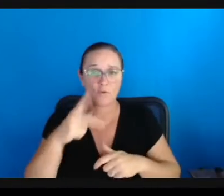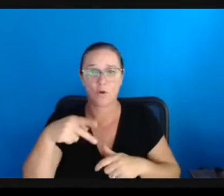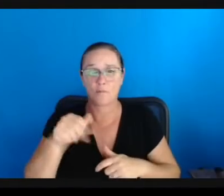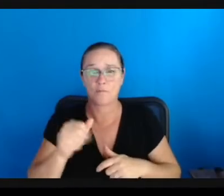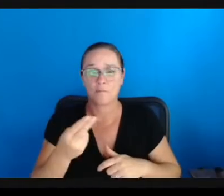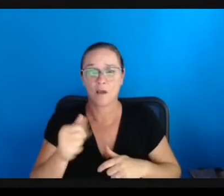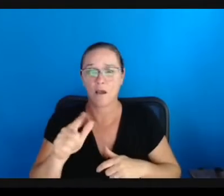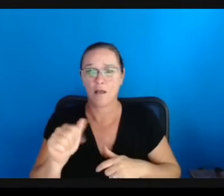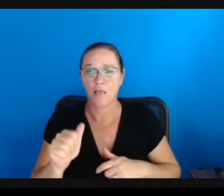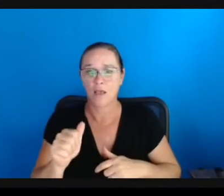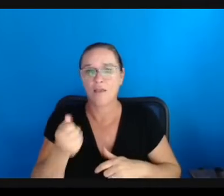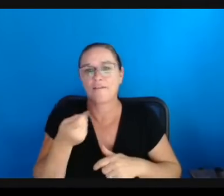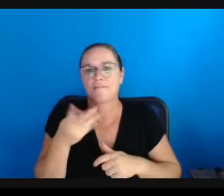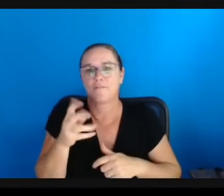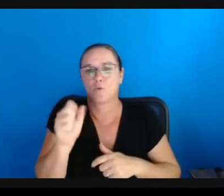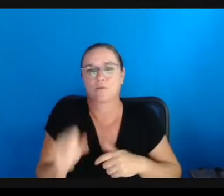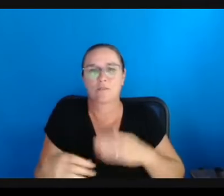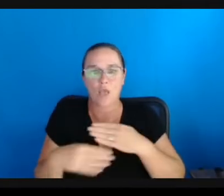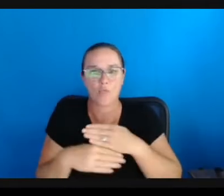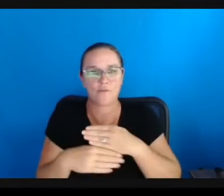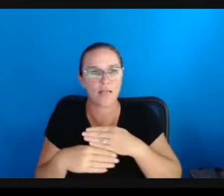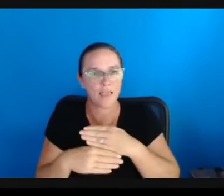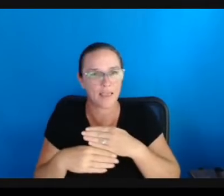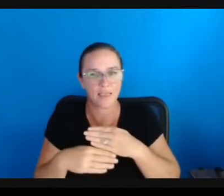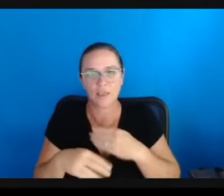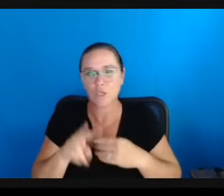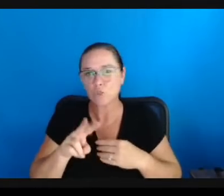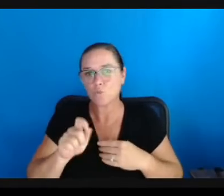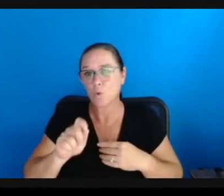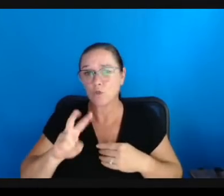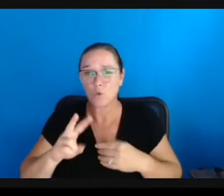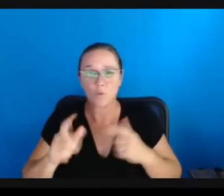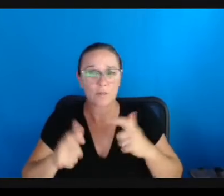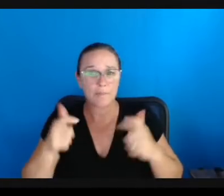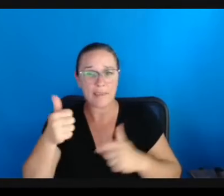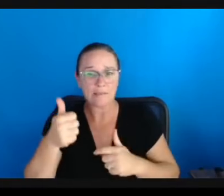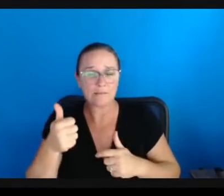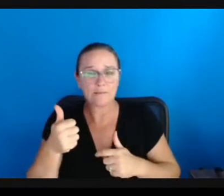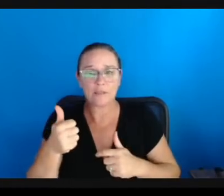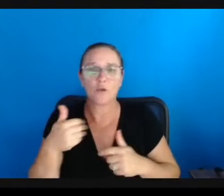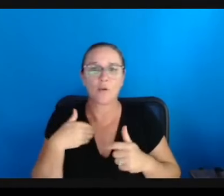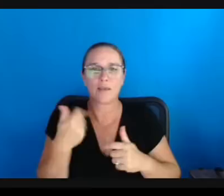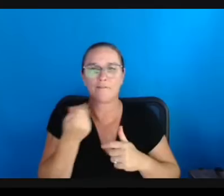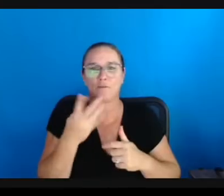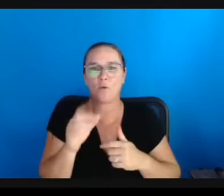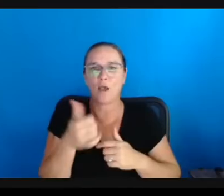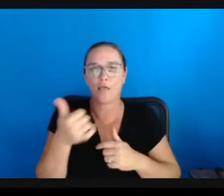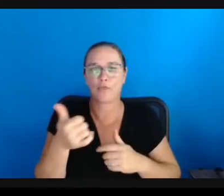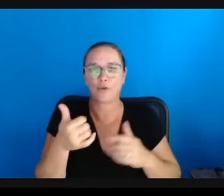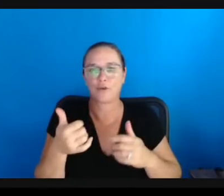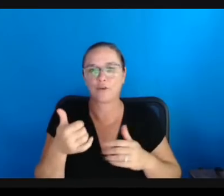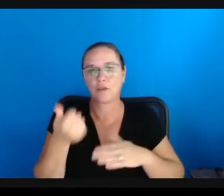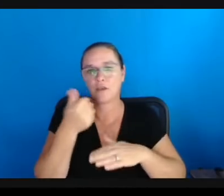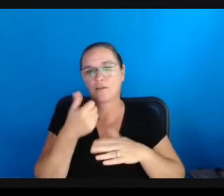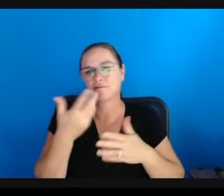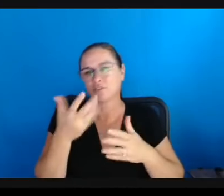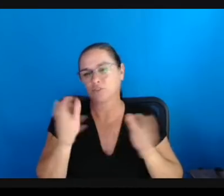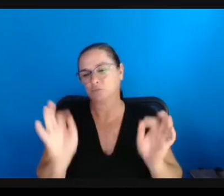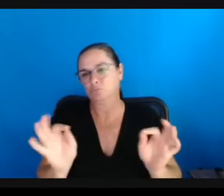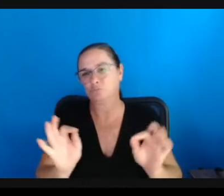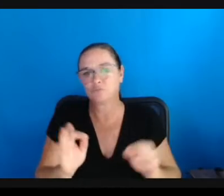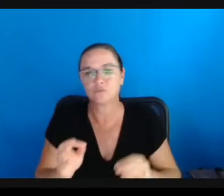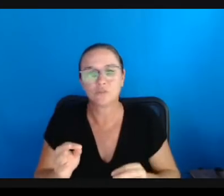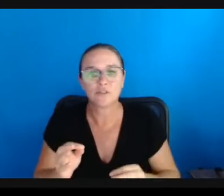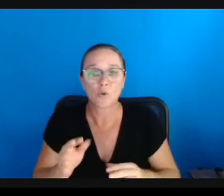A couple of south flank events. The biggest one is a 2.2. And a couple of events on the summit, both under magnitude 2 here. So really